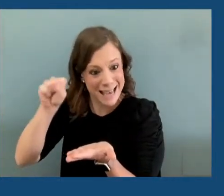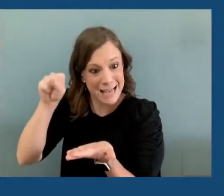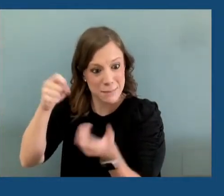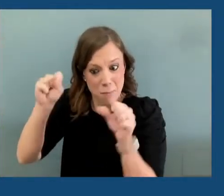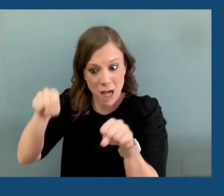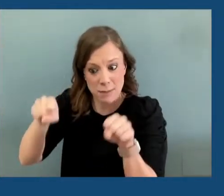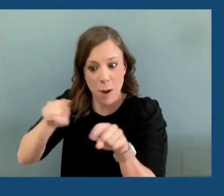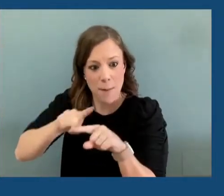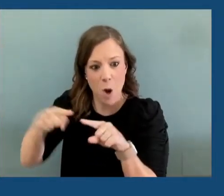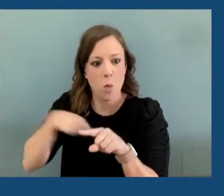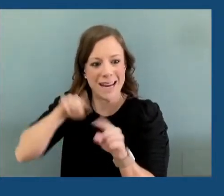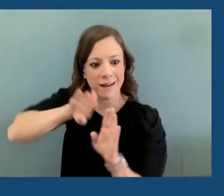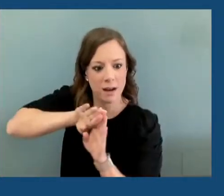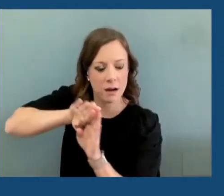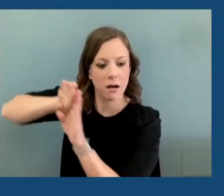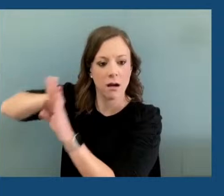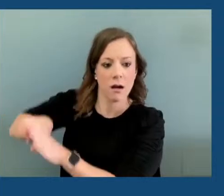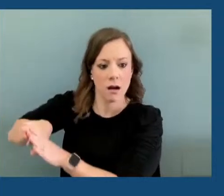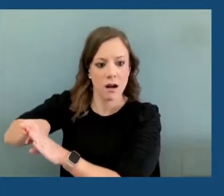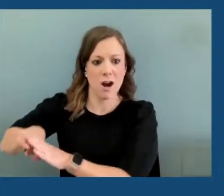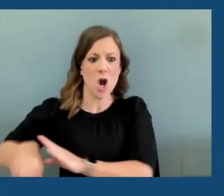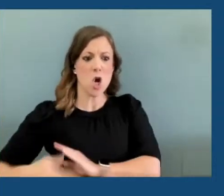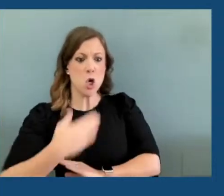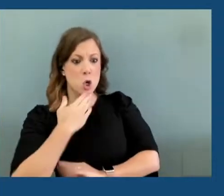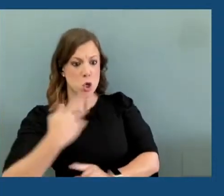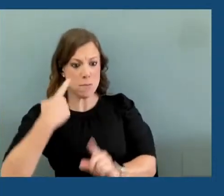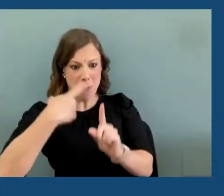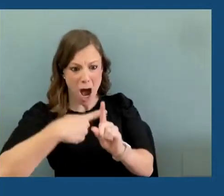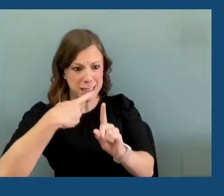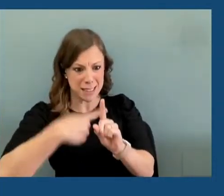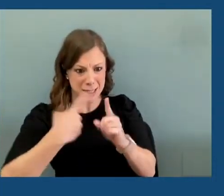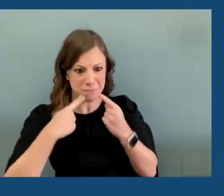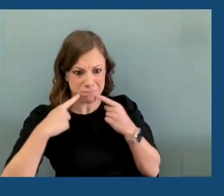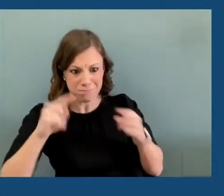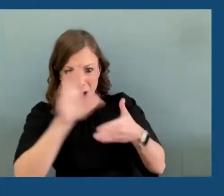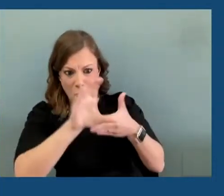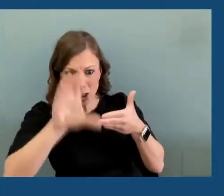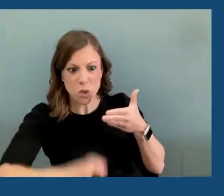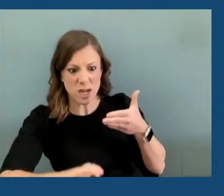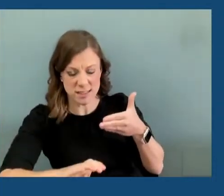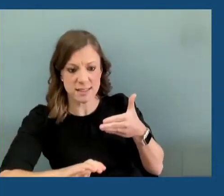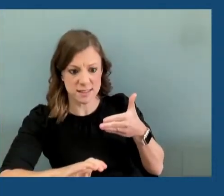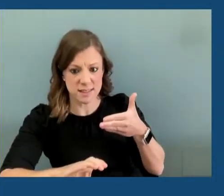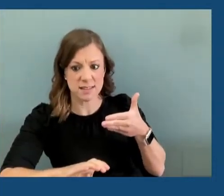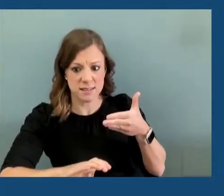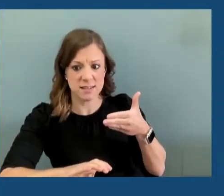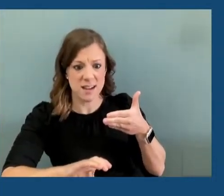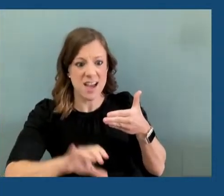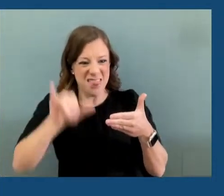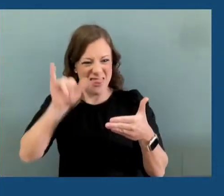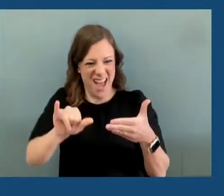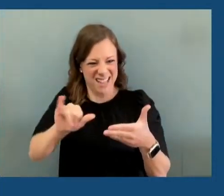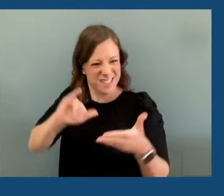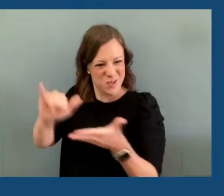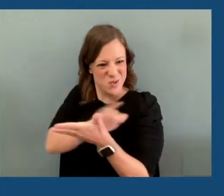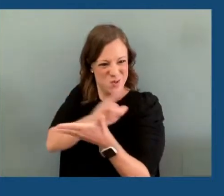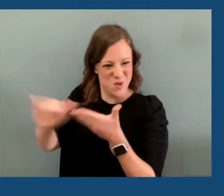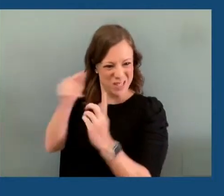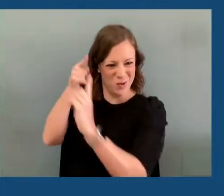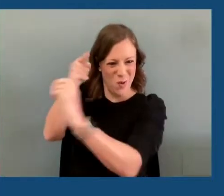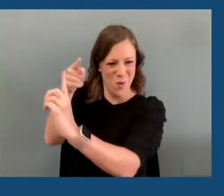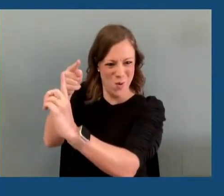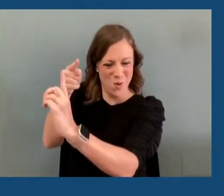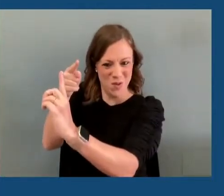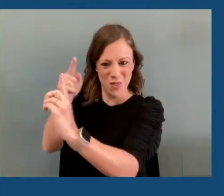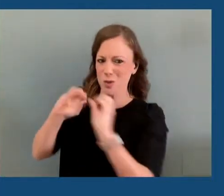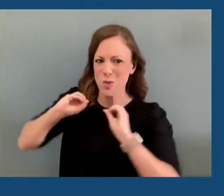to be bold and lean hard into. When others are stepping back, we step in. That's what New York has always done. There is no challenge that